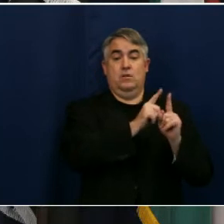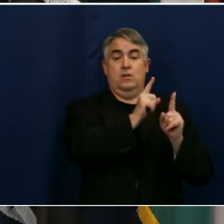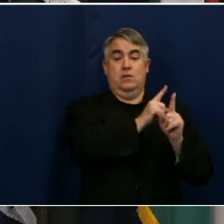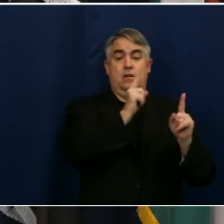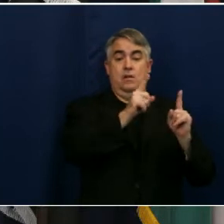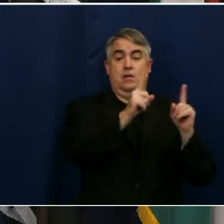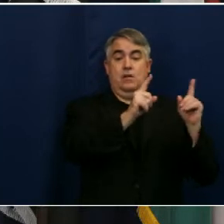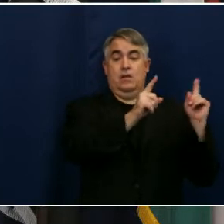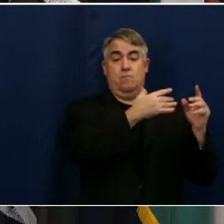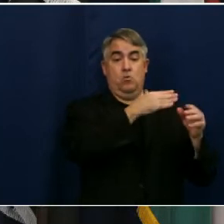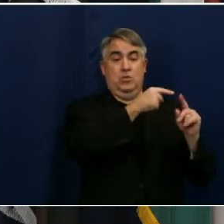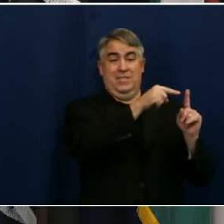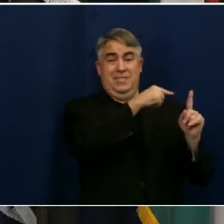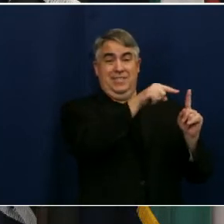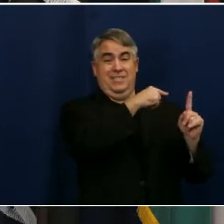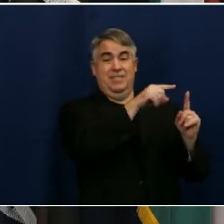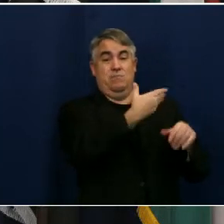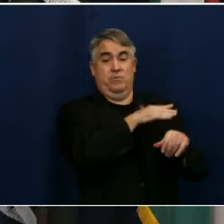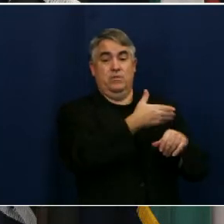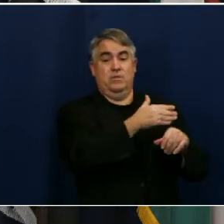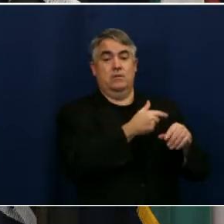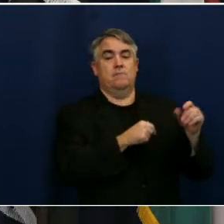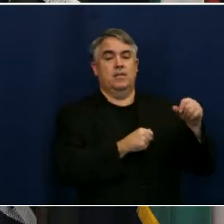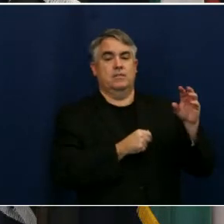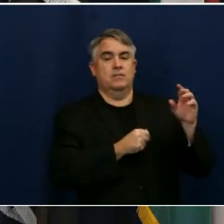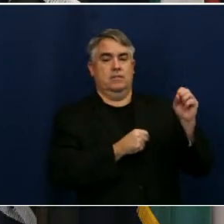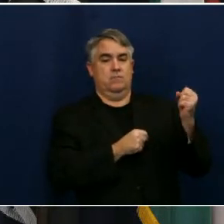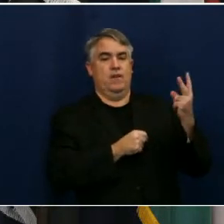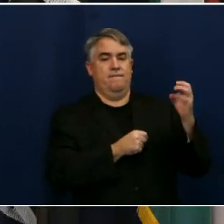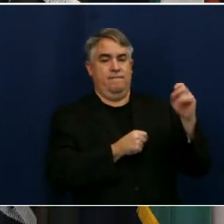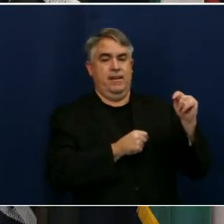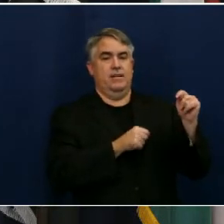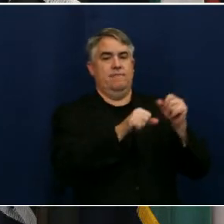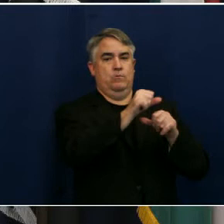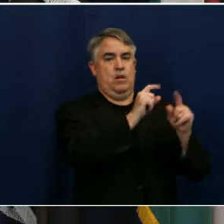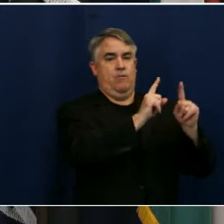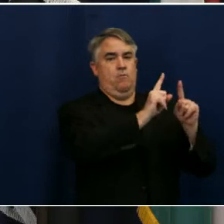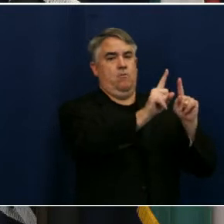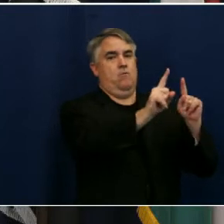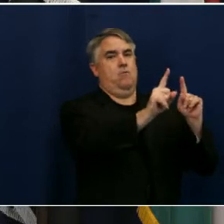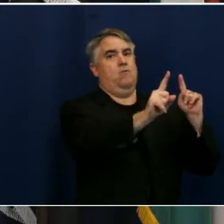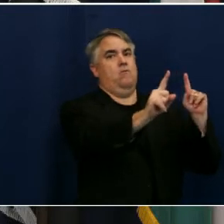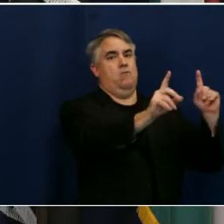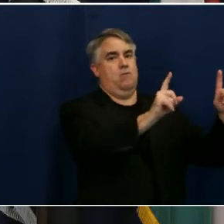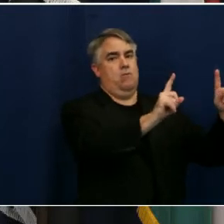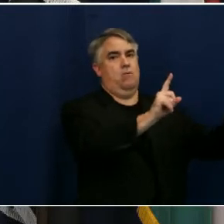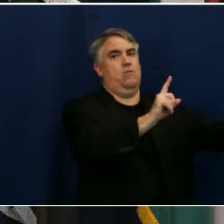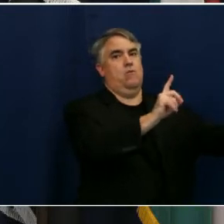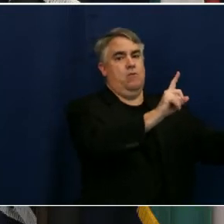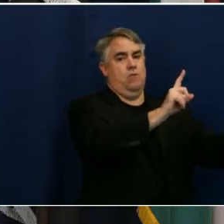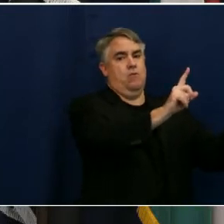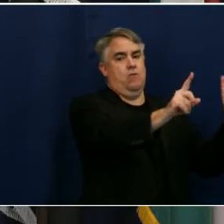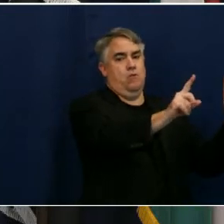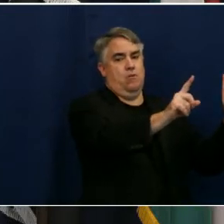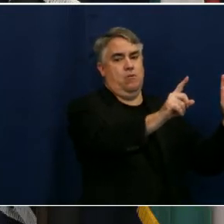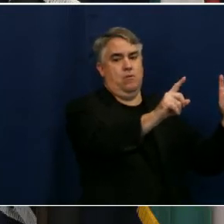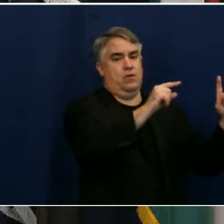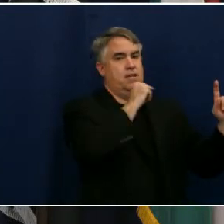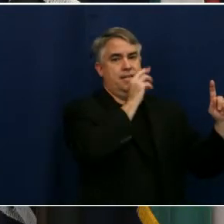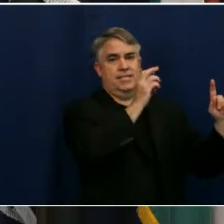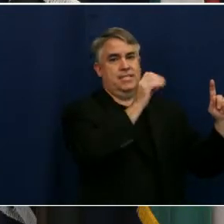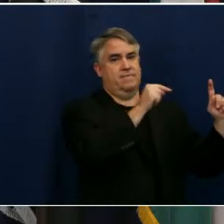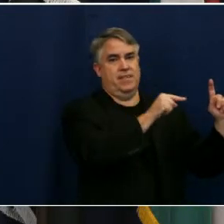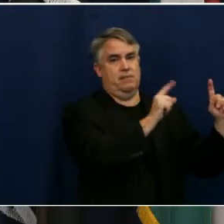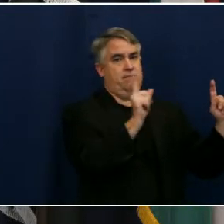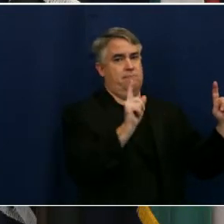guidance between patrons and performers and between one performer and a second performer. And so that is the guidance around the occupancy surrounding